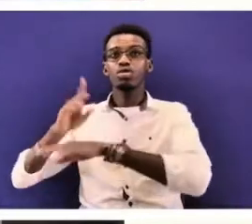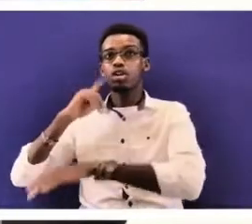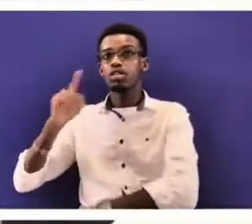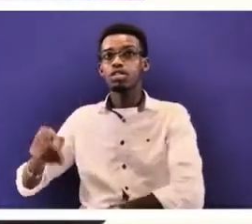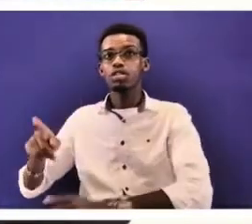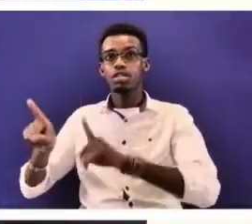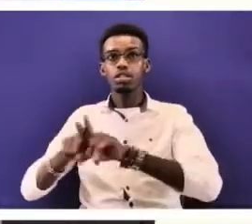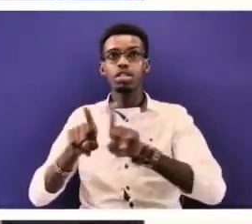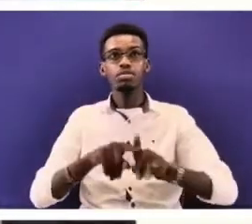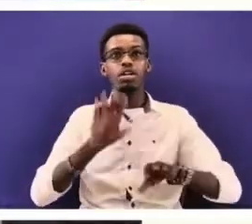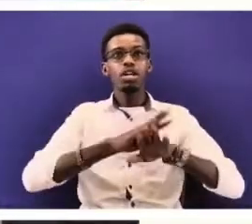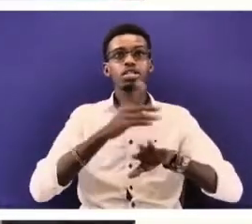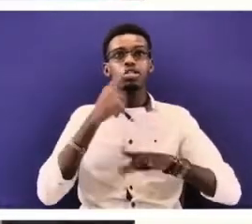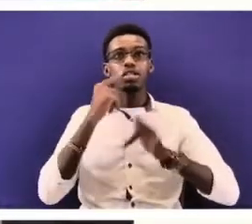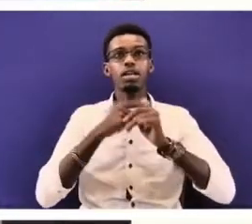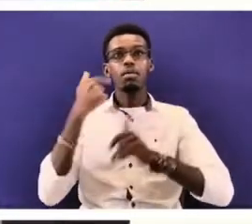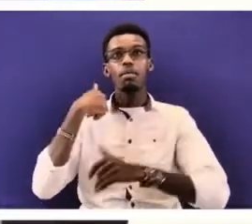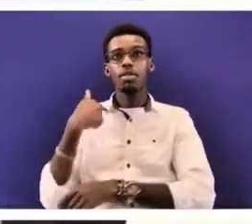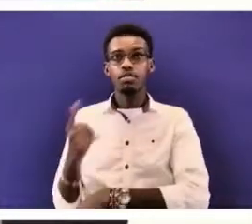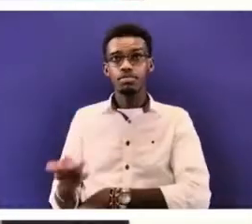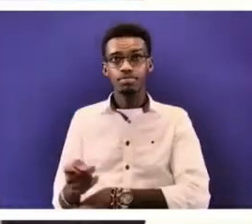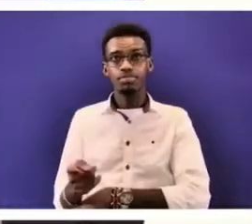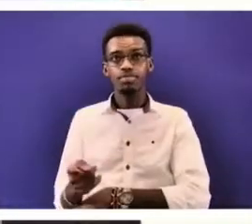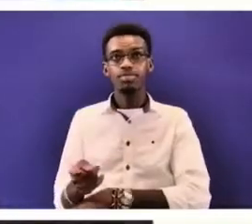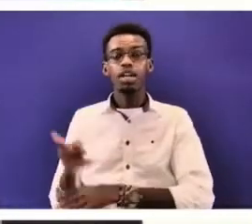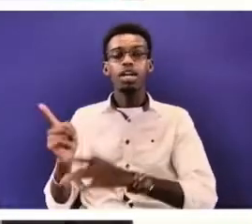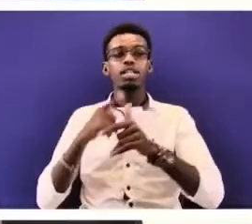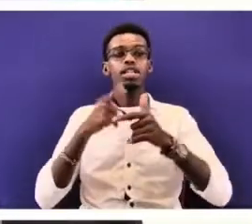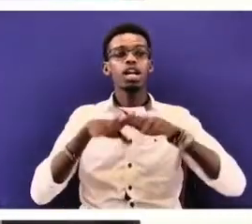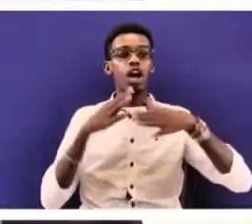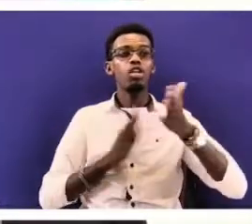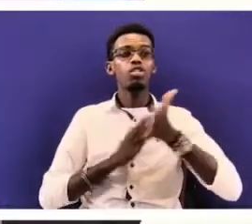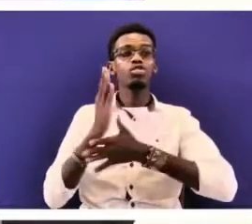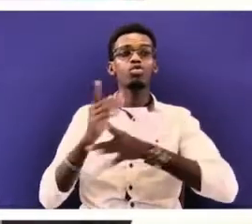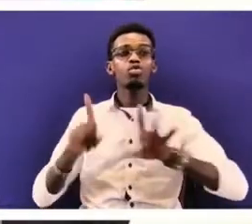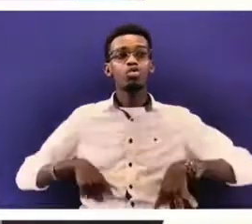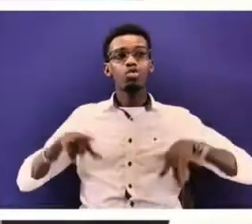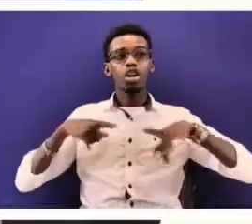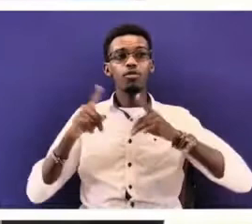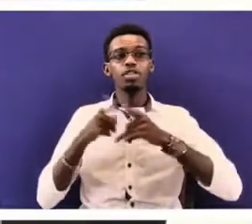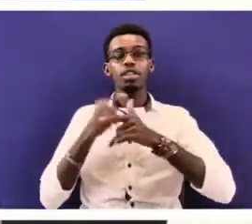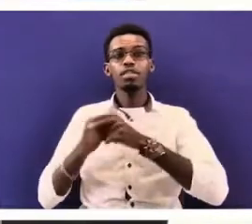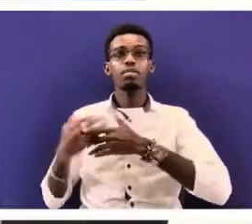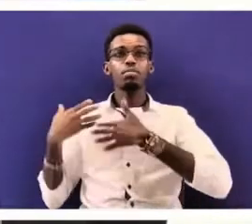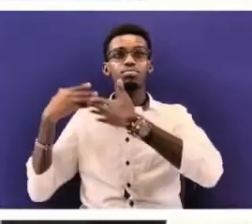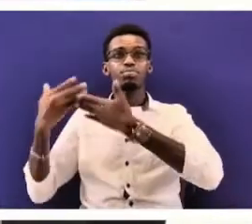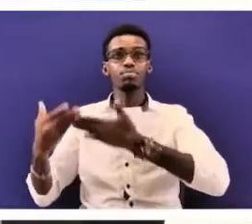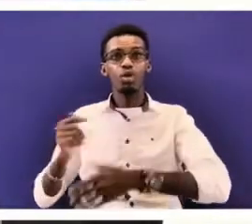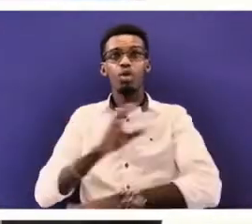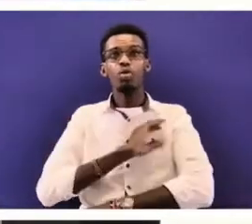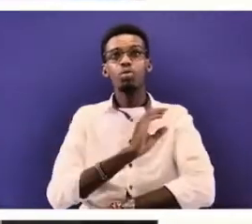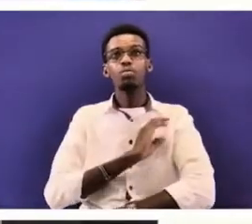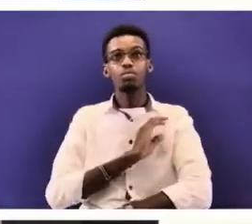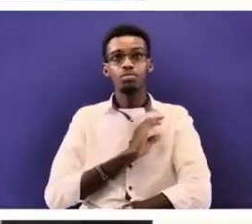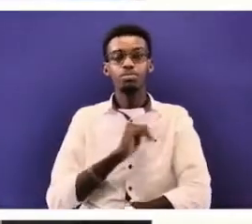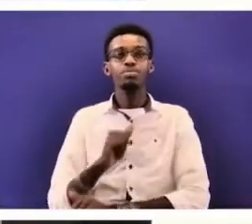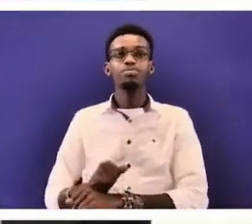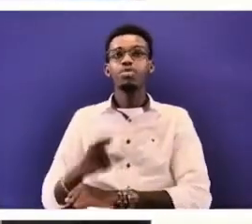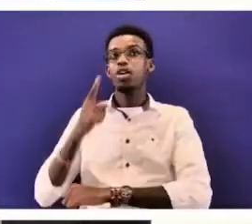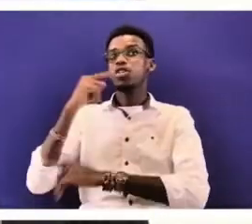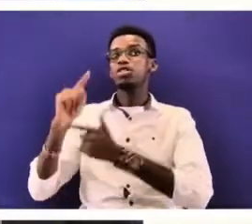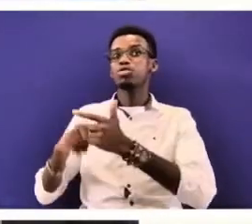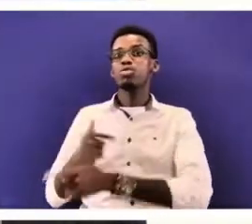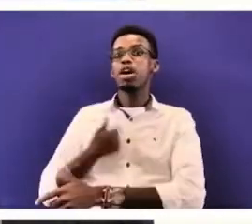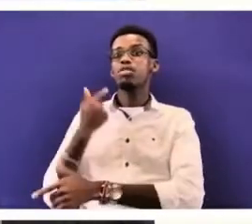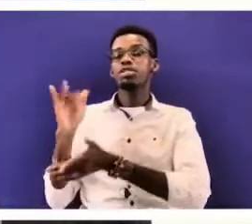the church I'm talking about, you and me, is how we go through life relying on our own. We say to